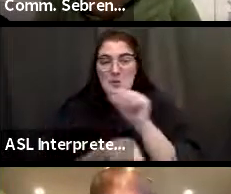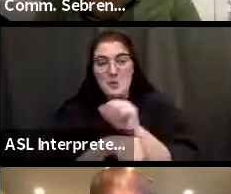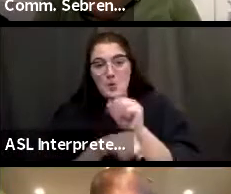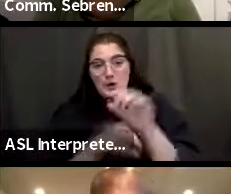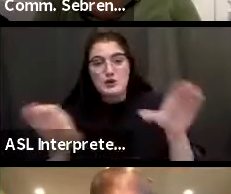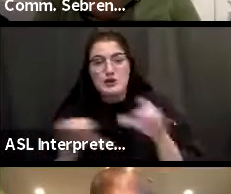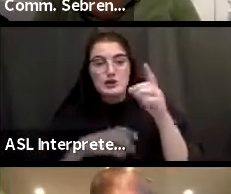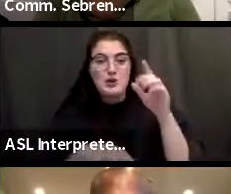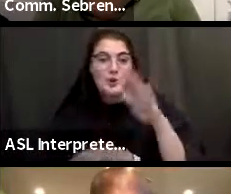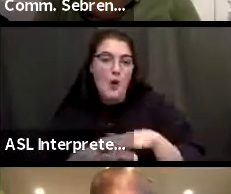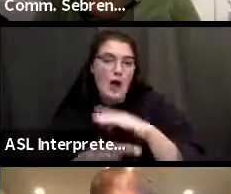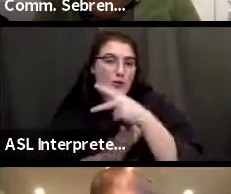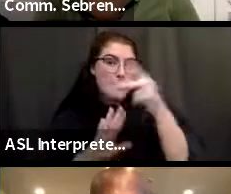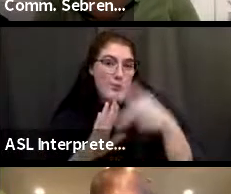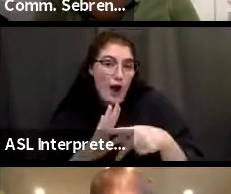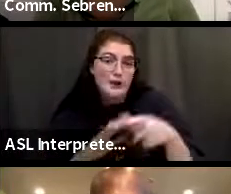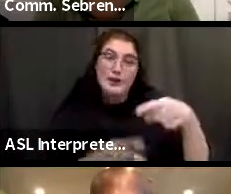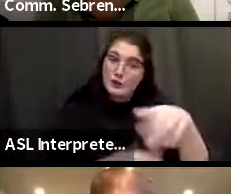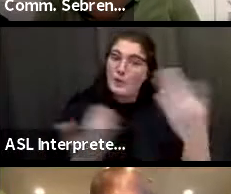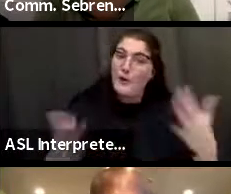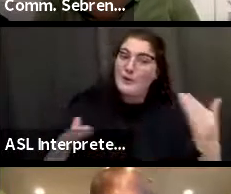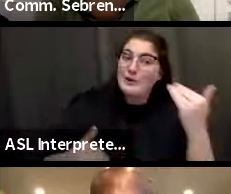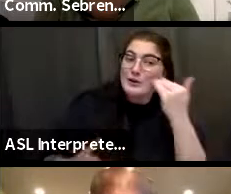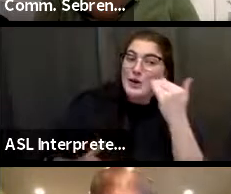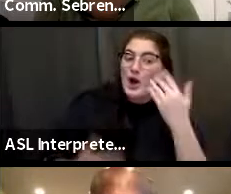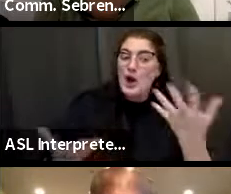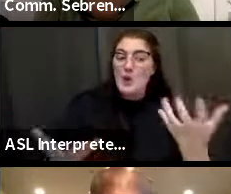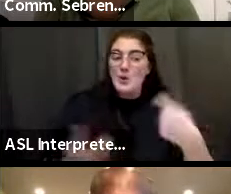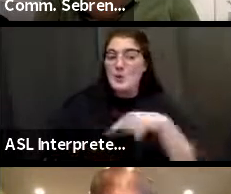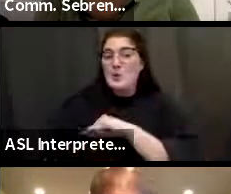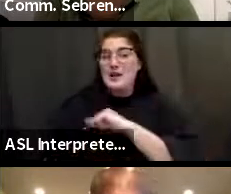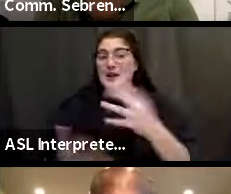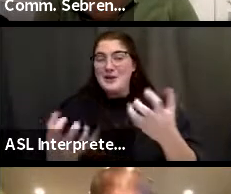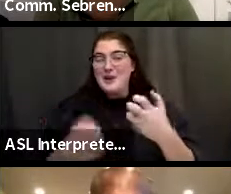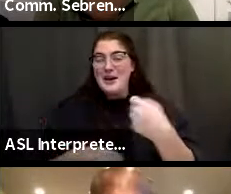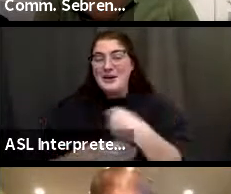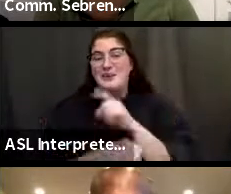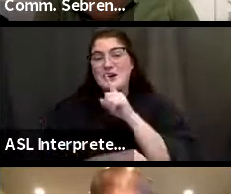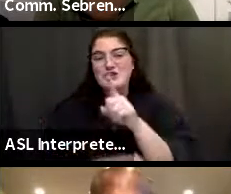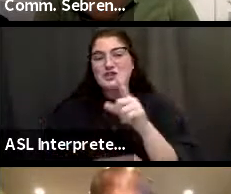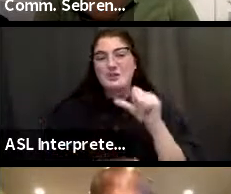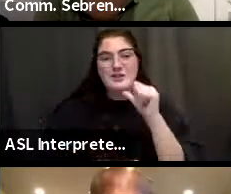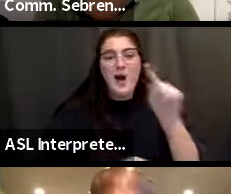know. We want to make sure that we not only focus on